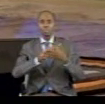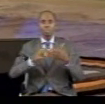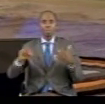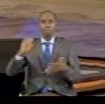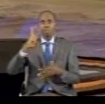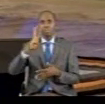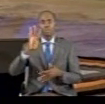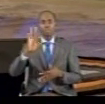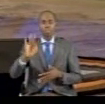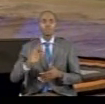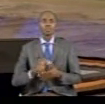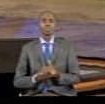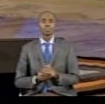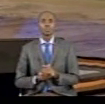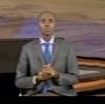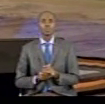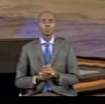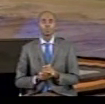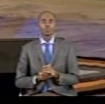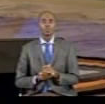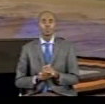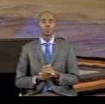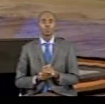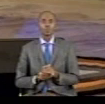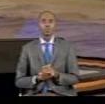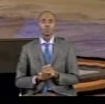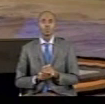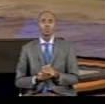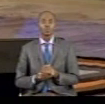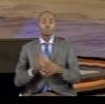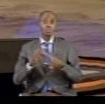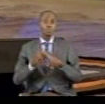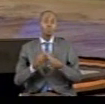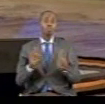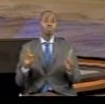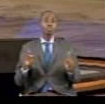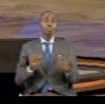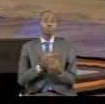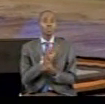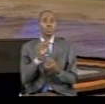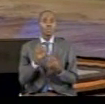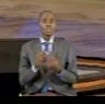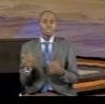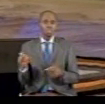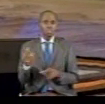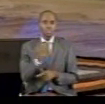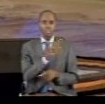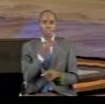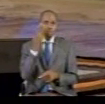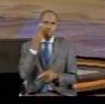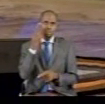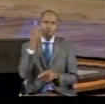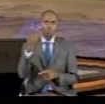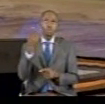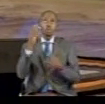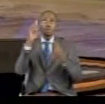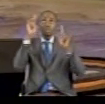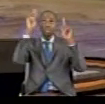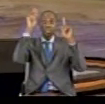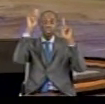49. Mark chapter 6, verse 49. But when they saw him